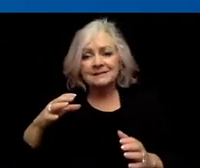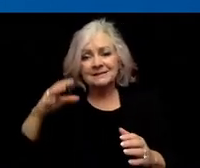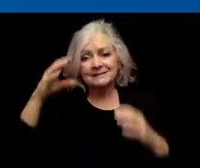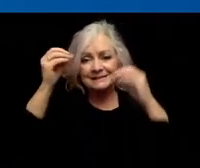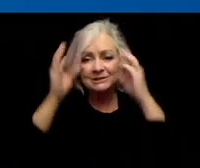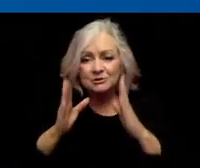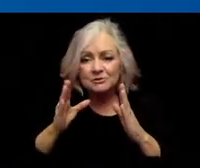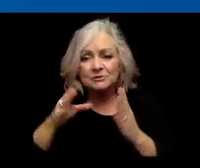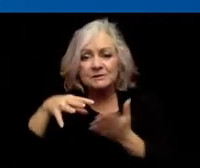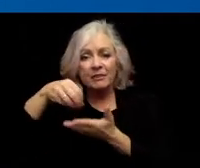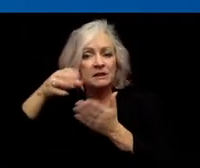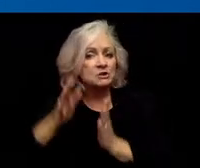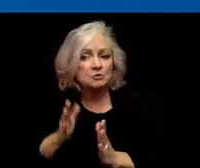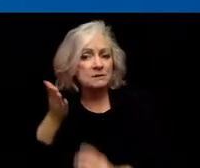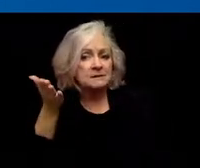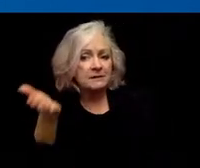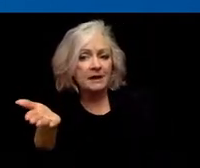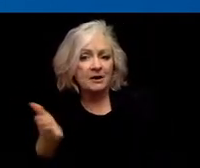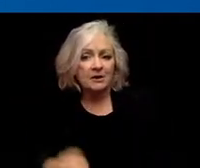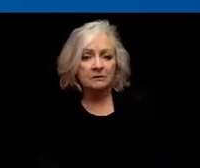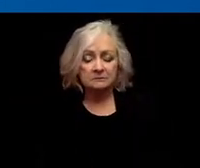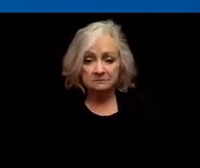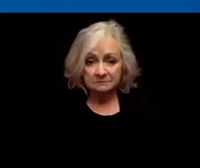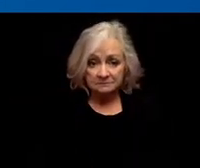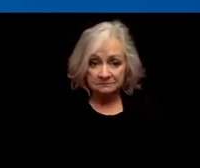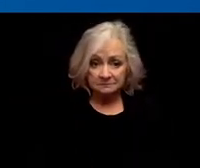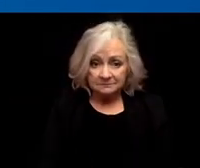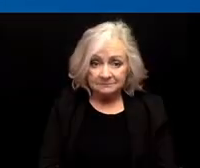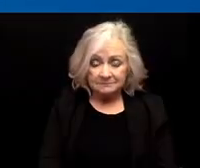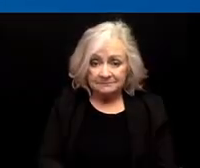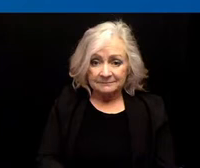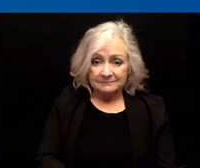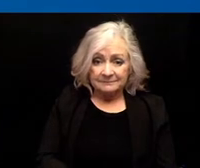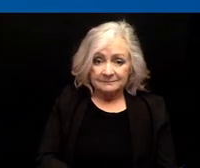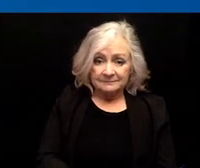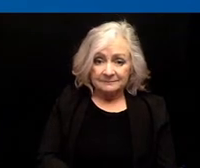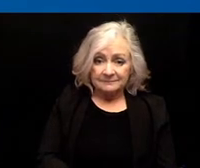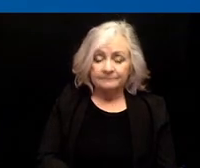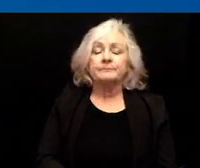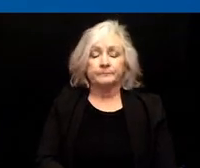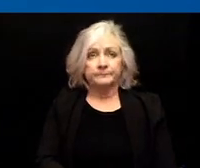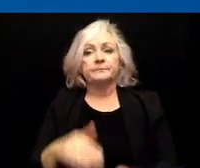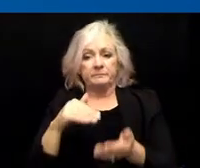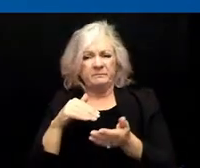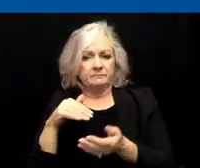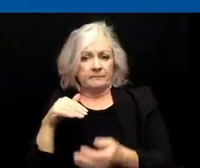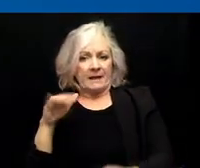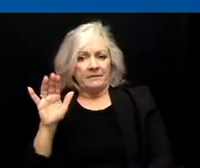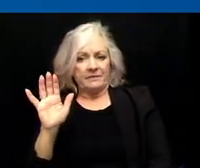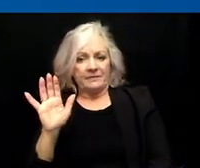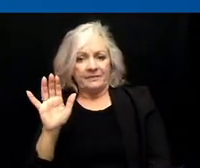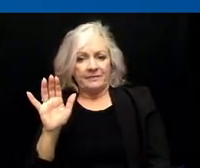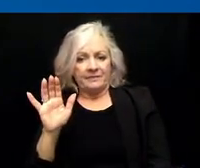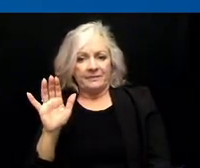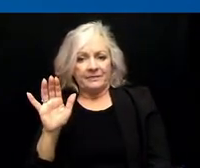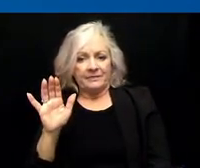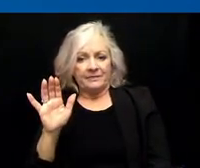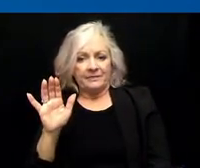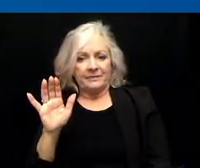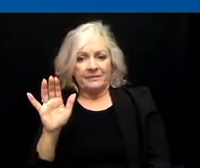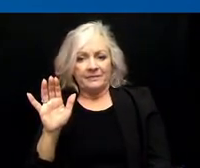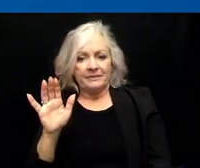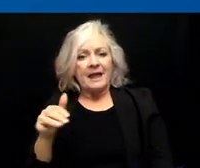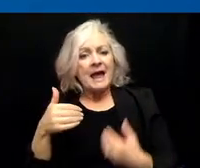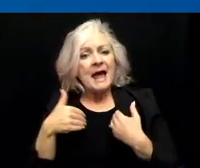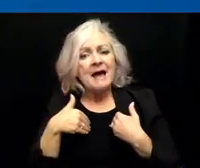ask that? I guess I'm over time too, but I can't help it. I think there's one thing more than anything else. It's having people like Kiera